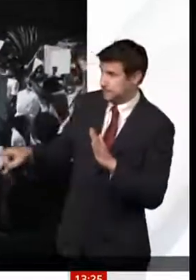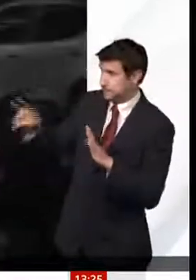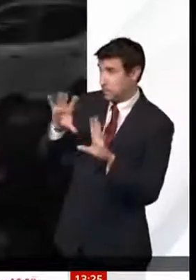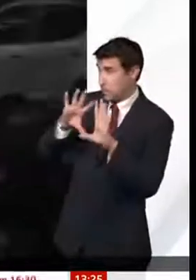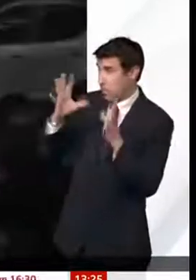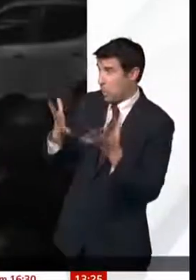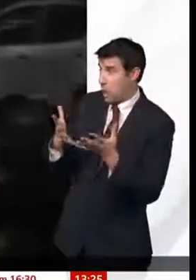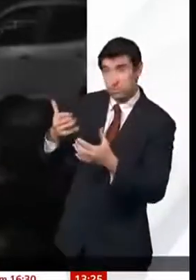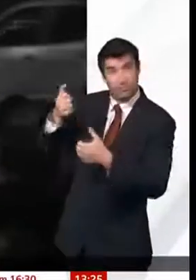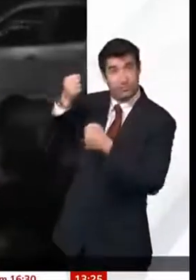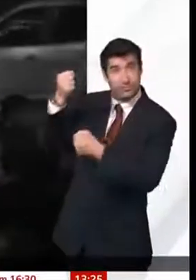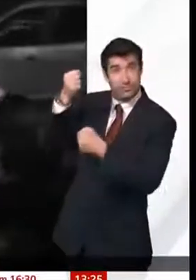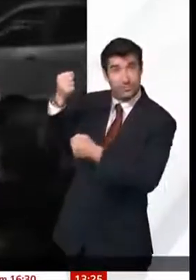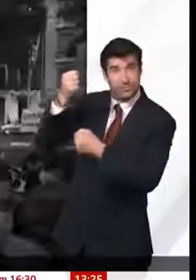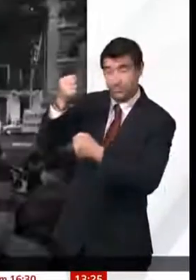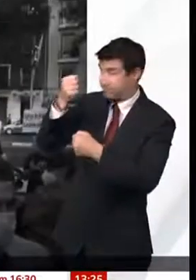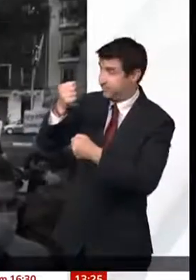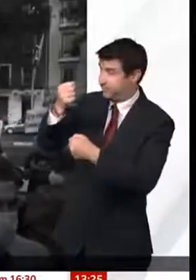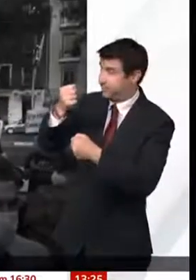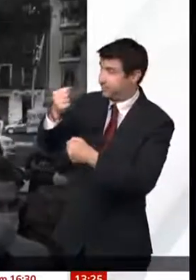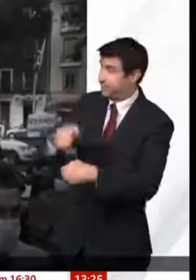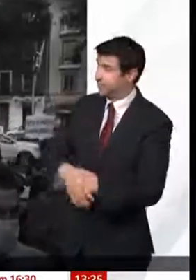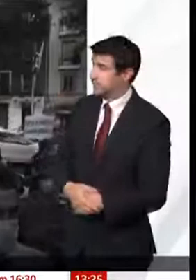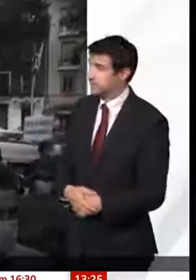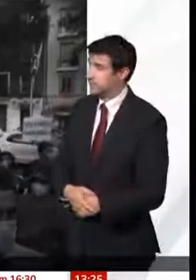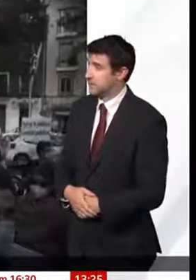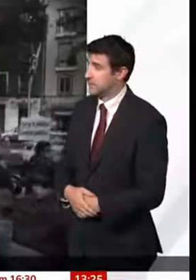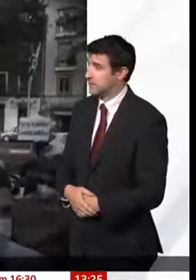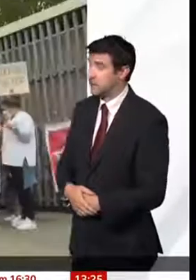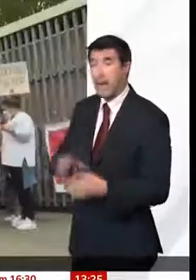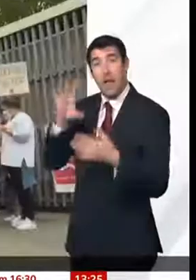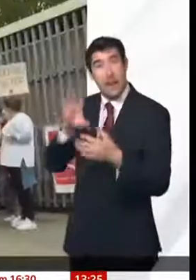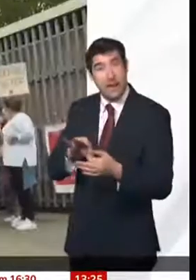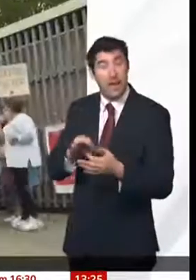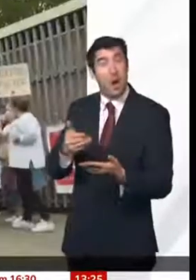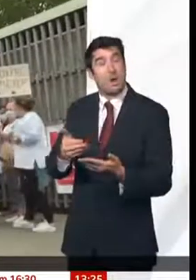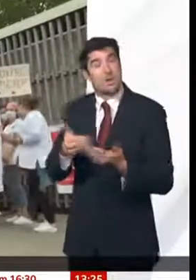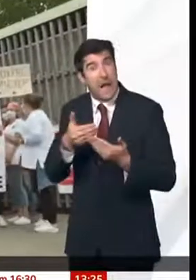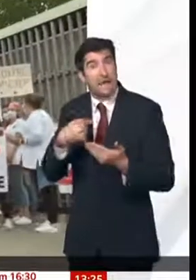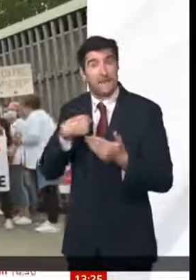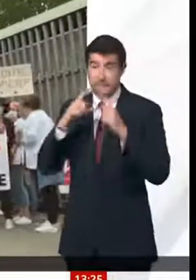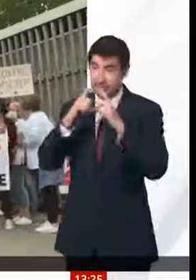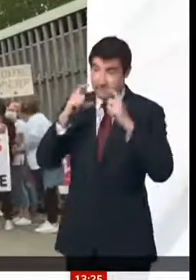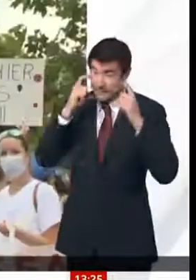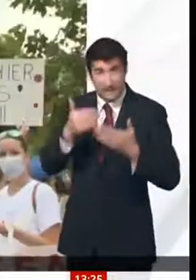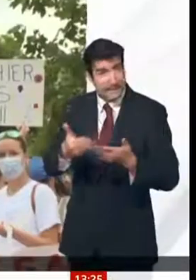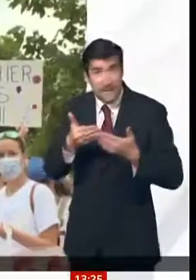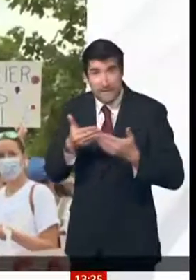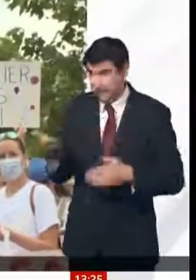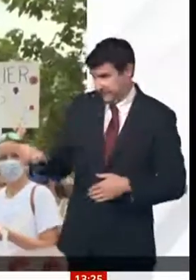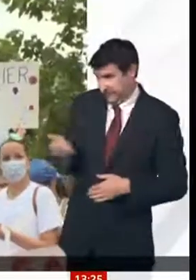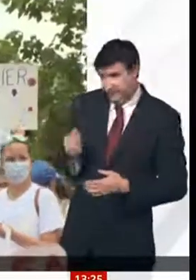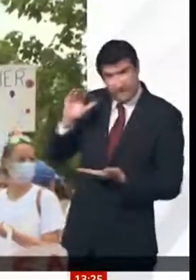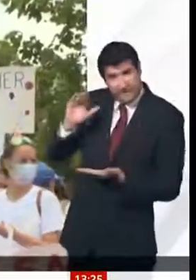working conditions, pay and a lack of protection throughout this crisis. But there are concerns that governments may be reluctant to share the